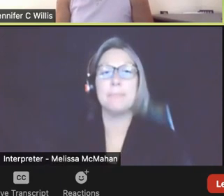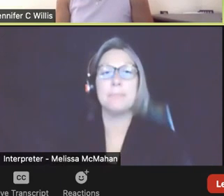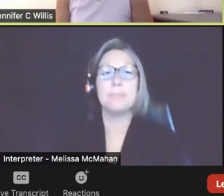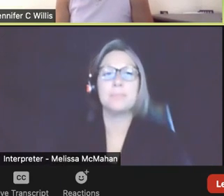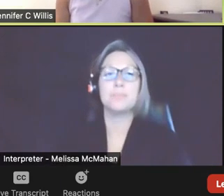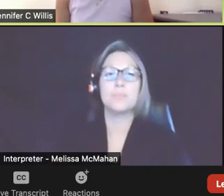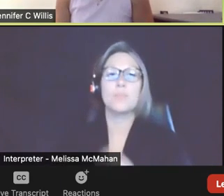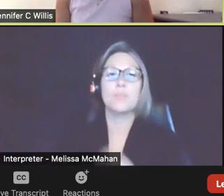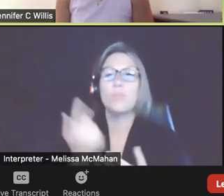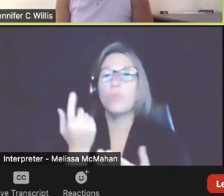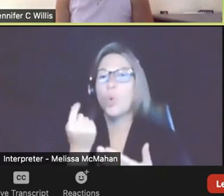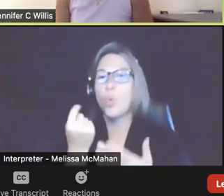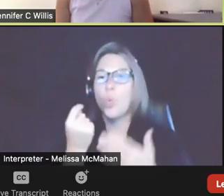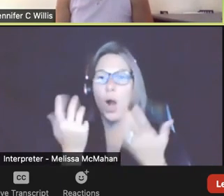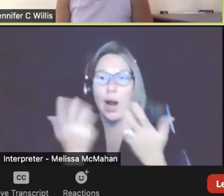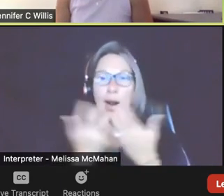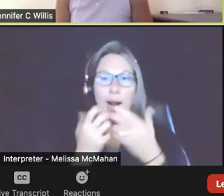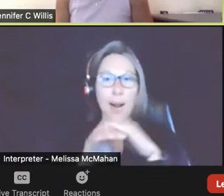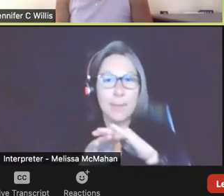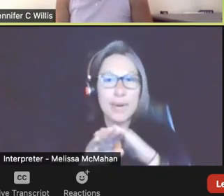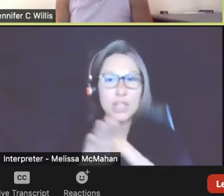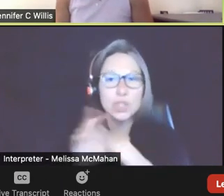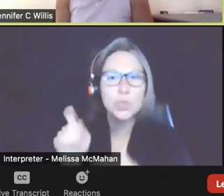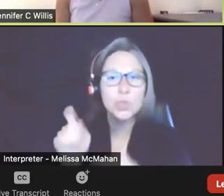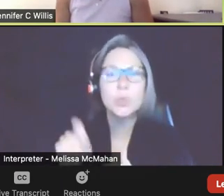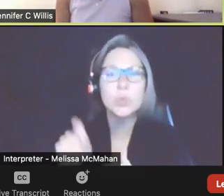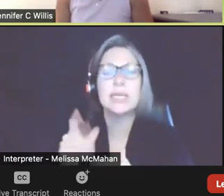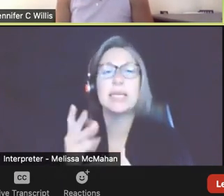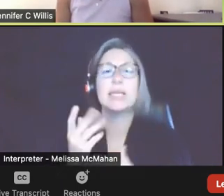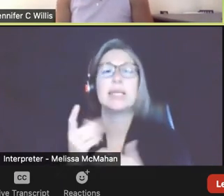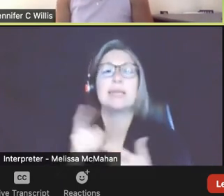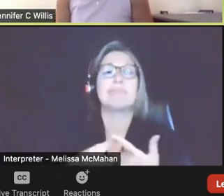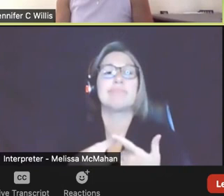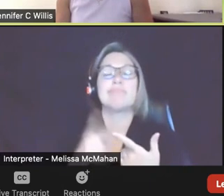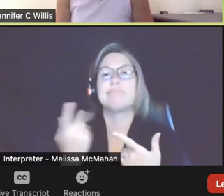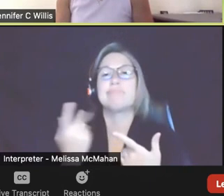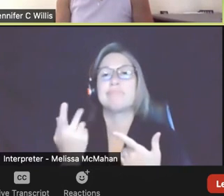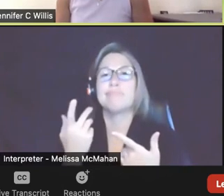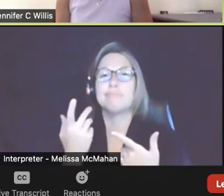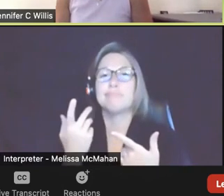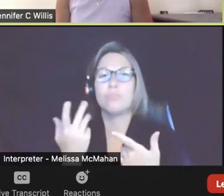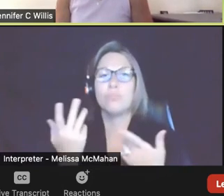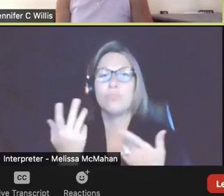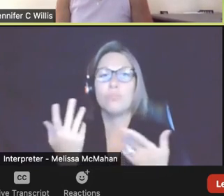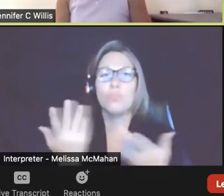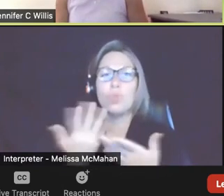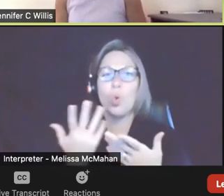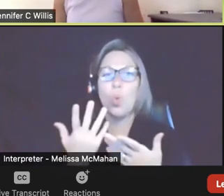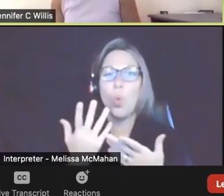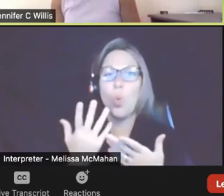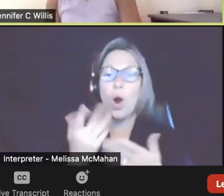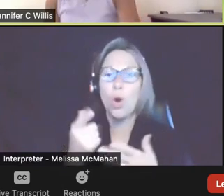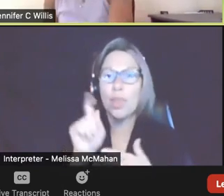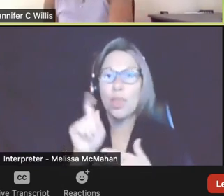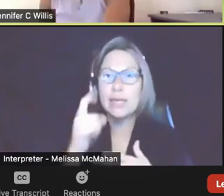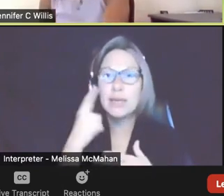What accommodations do we need? What items do we need to provide them with for them to be successful and to track some meaningful